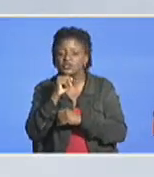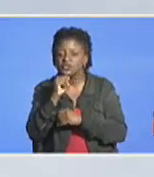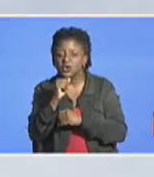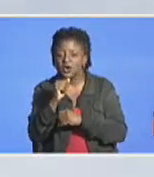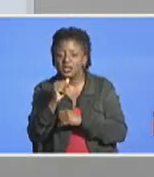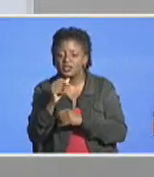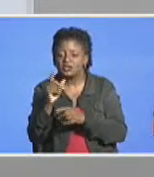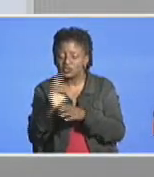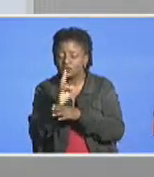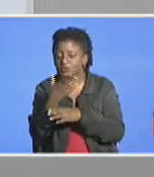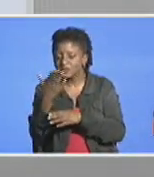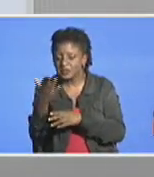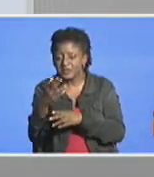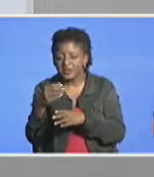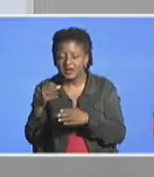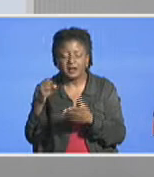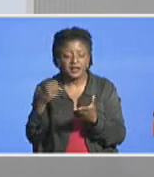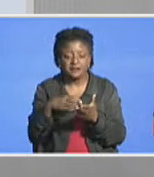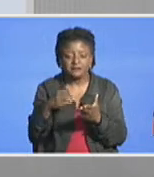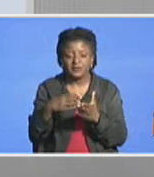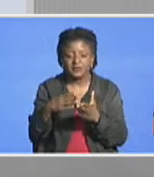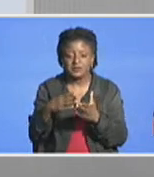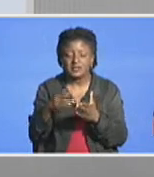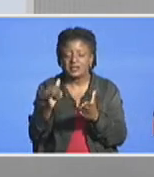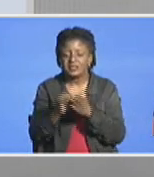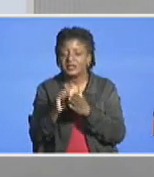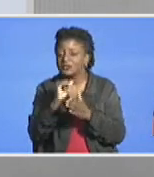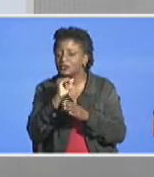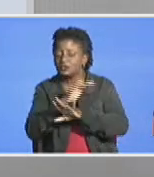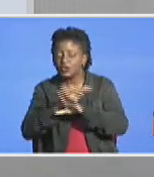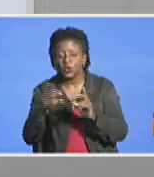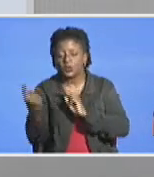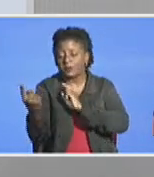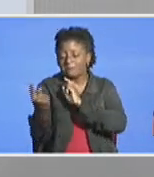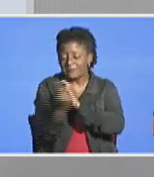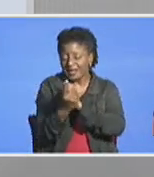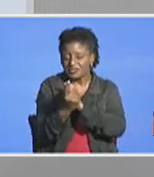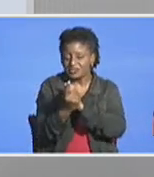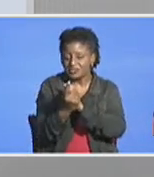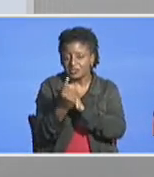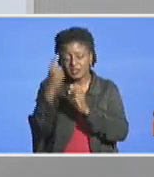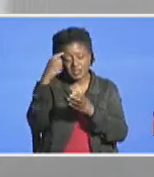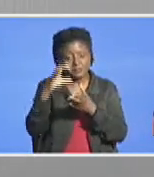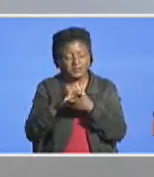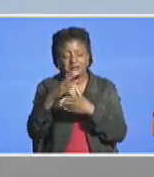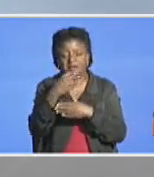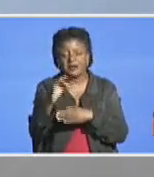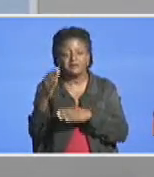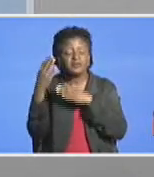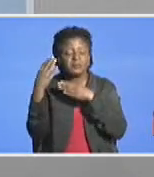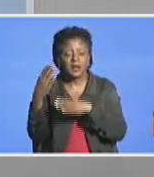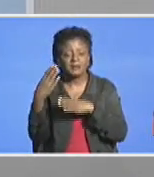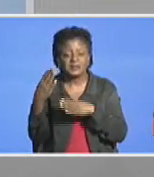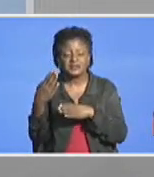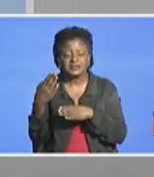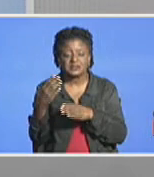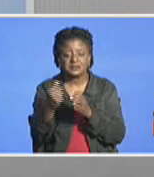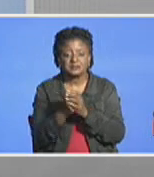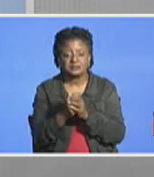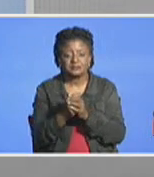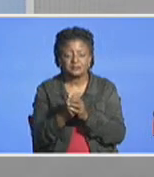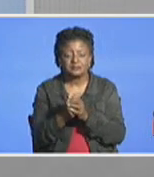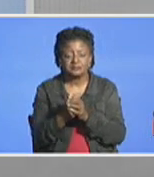with ideologies of the Bahamas. The council adding that the Bahamas is a sovereign democratic nation that determines its